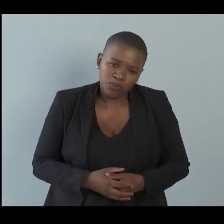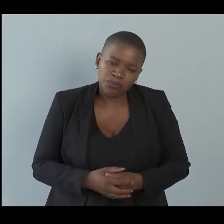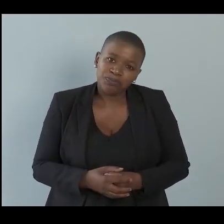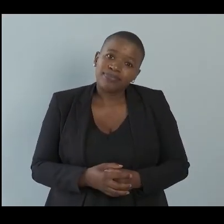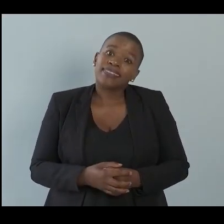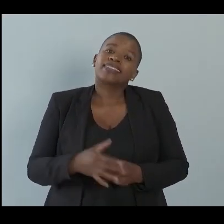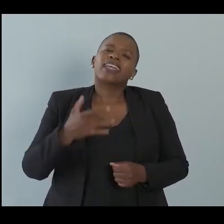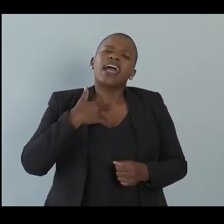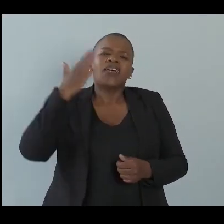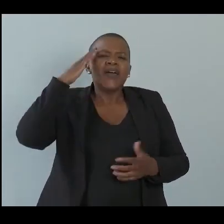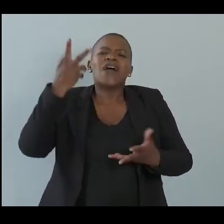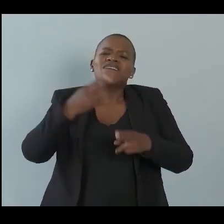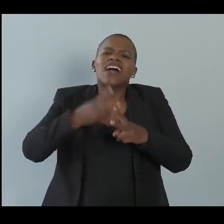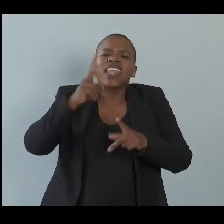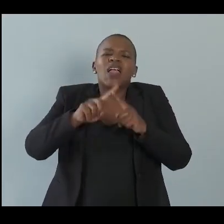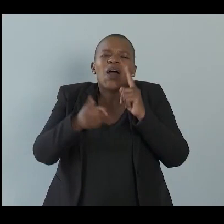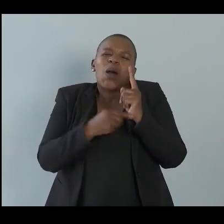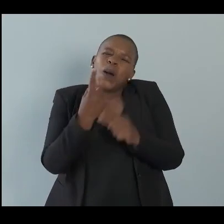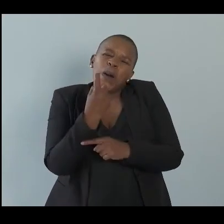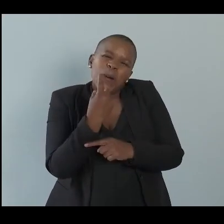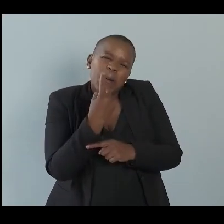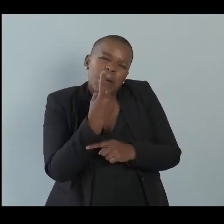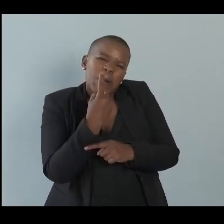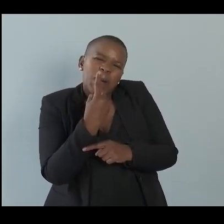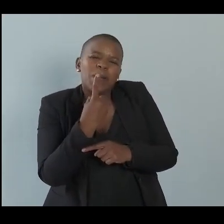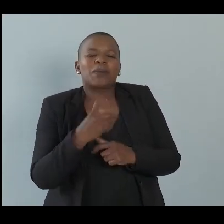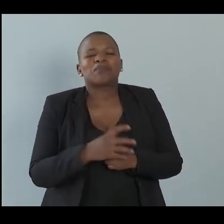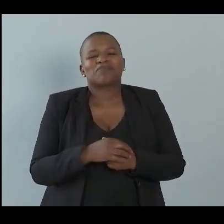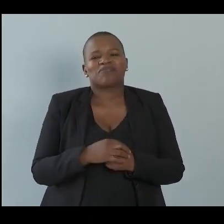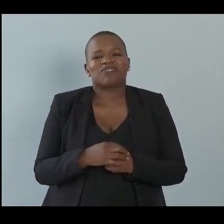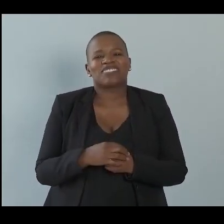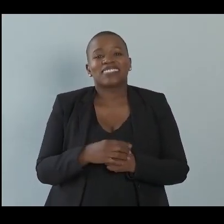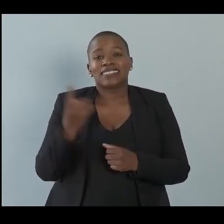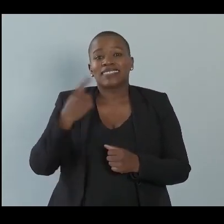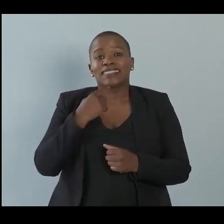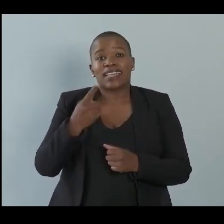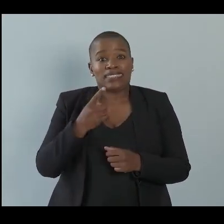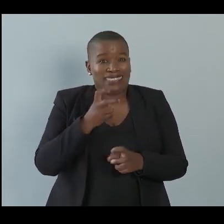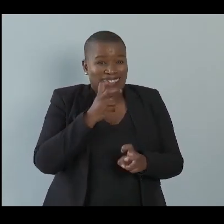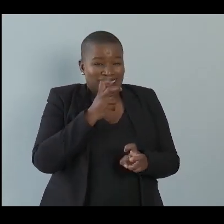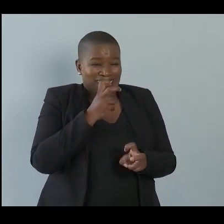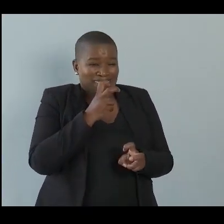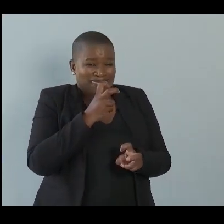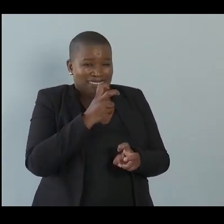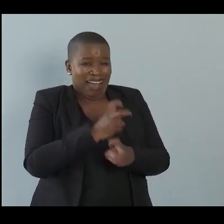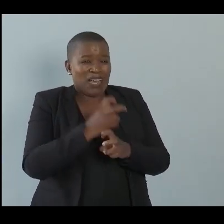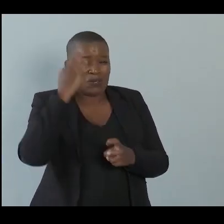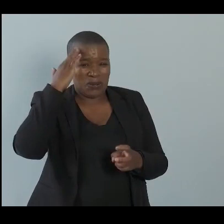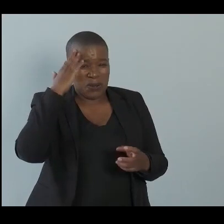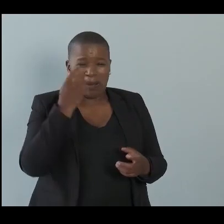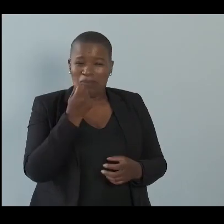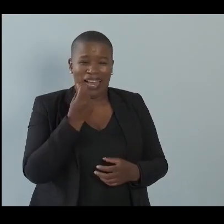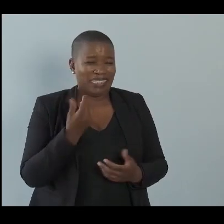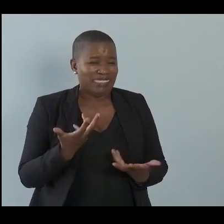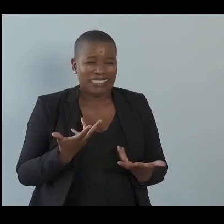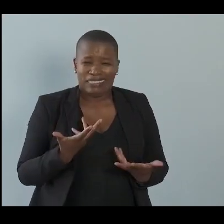one final question. Sure. And as I put to Carl earlier, it is a tough economic environment, it continues